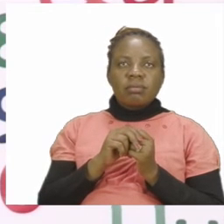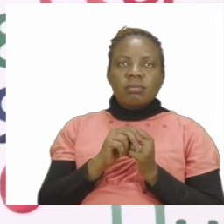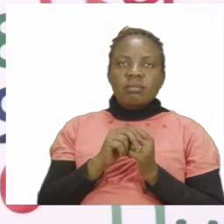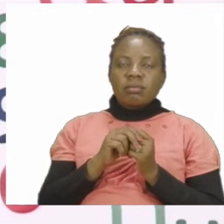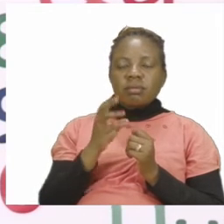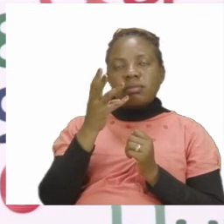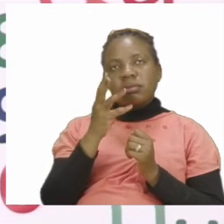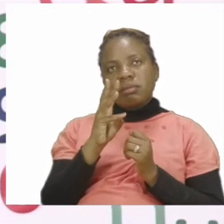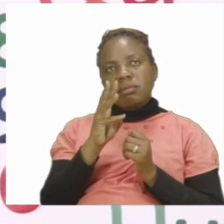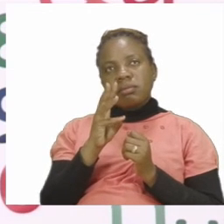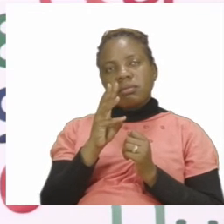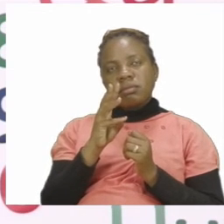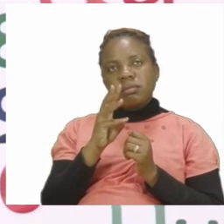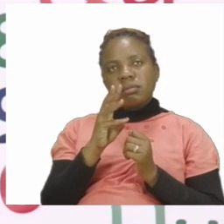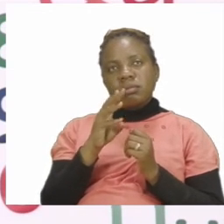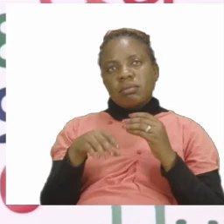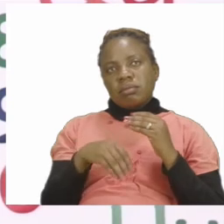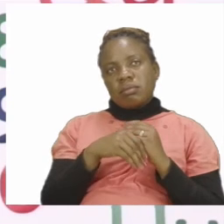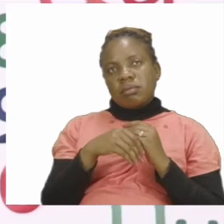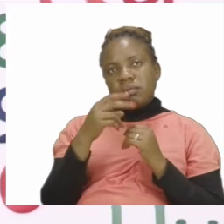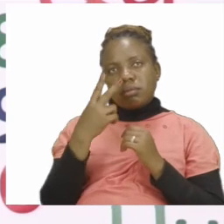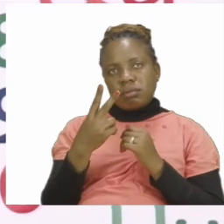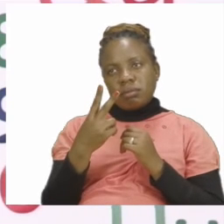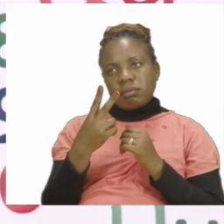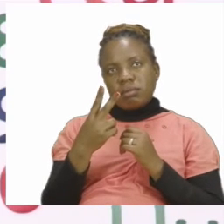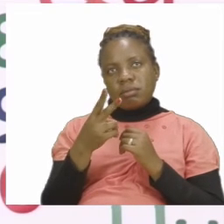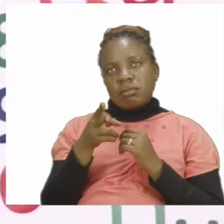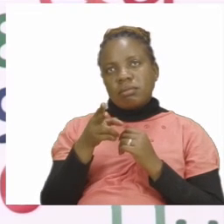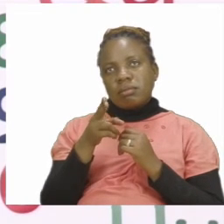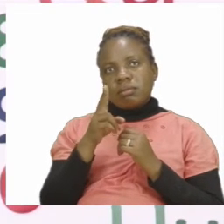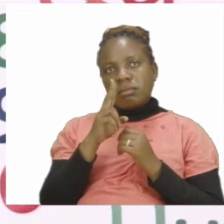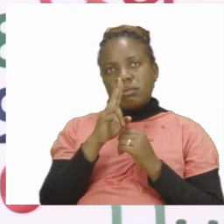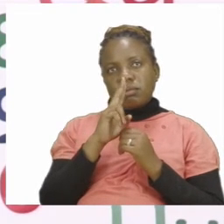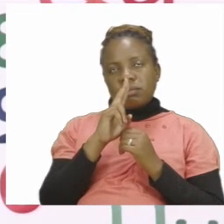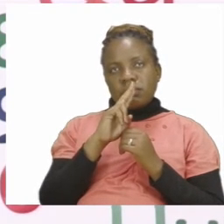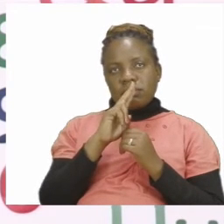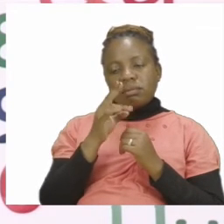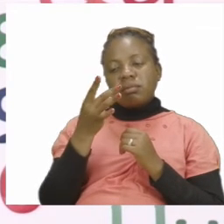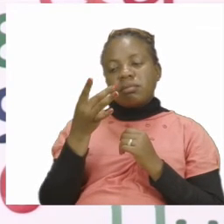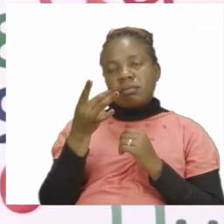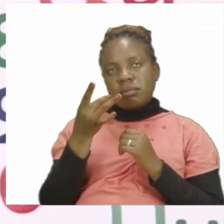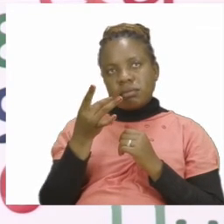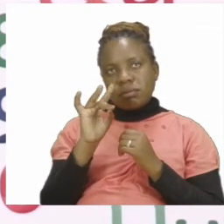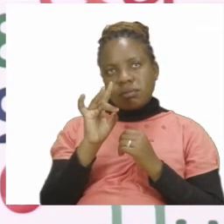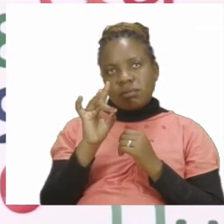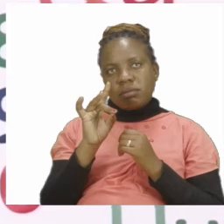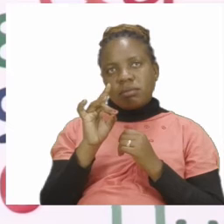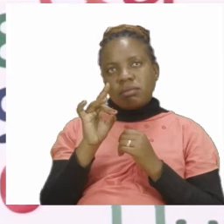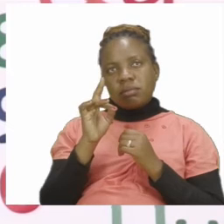So 6 plus 2 equals 8. That's right,